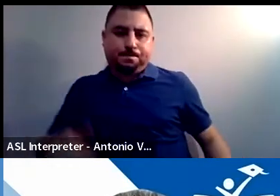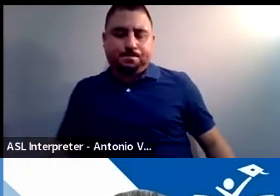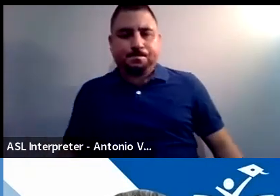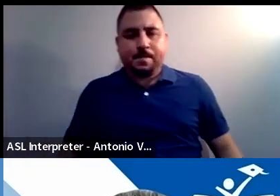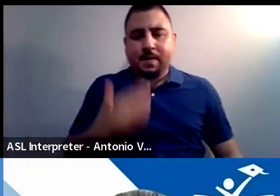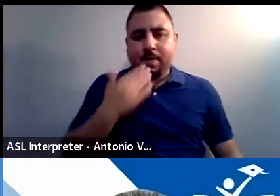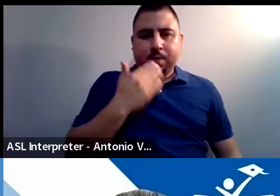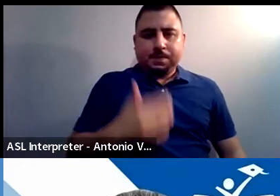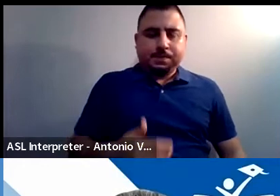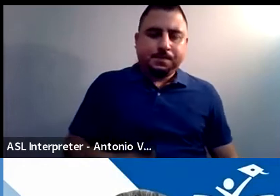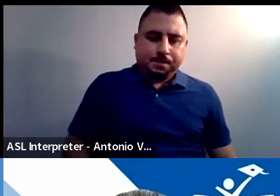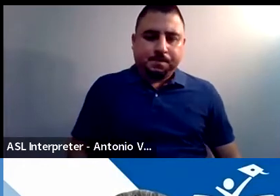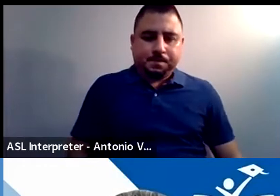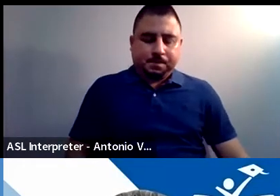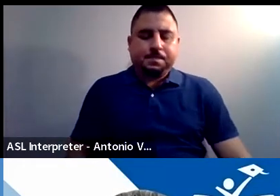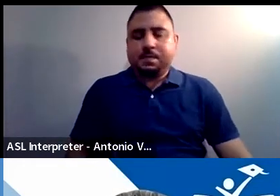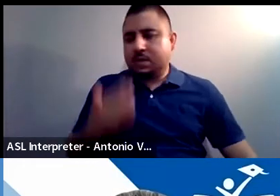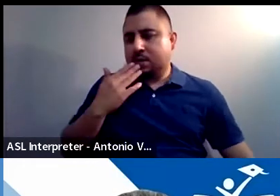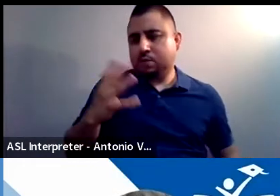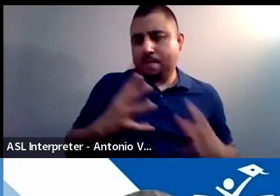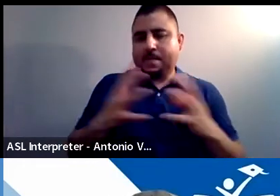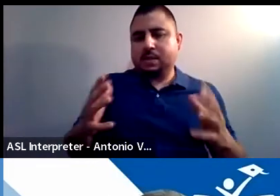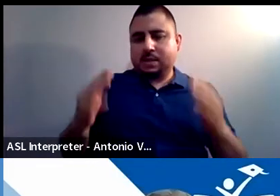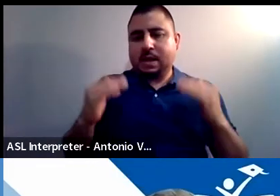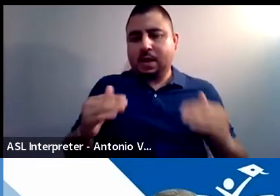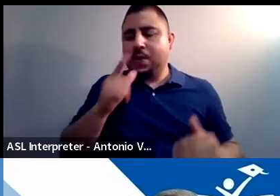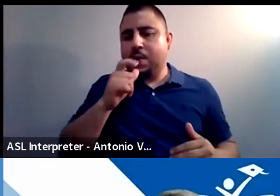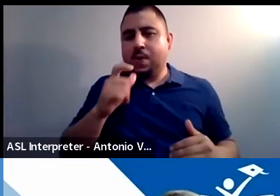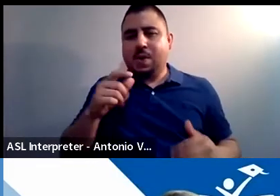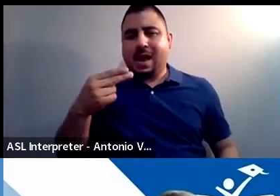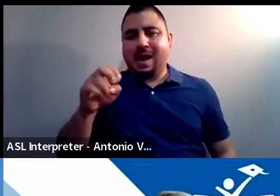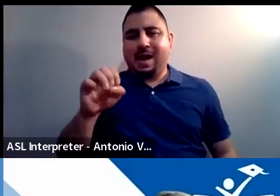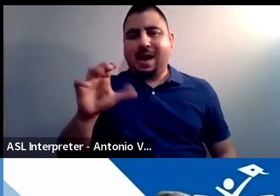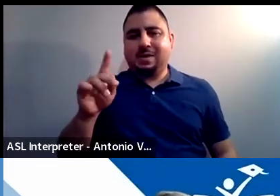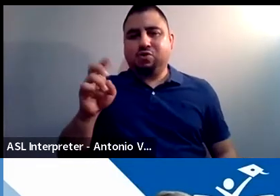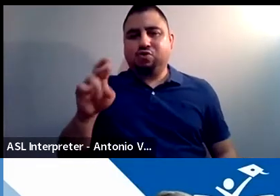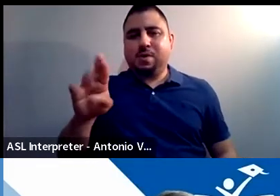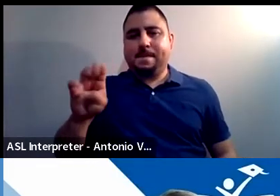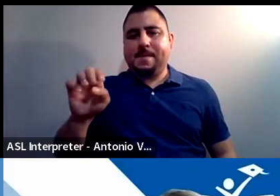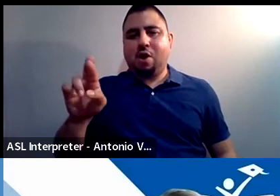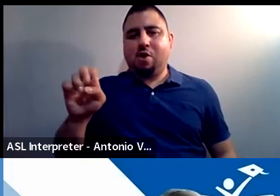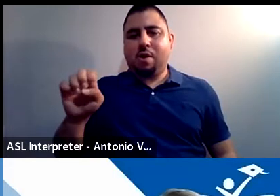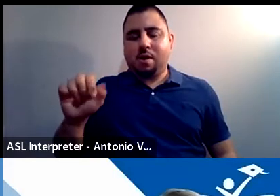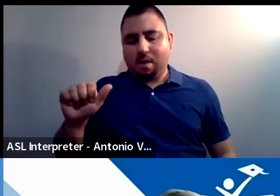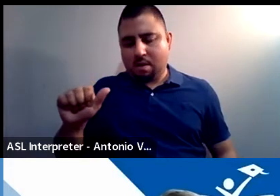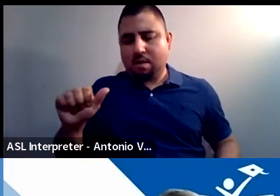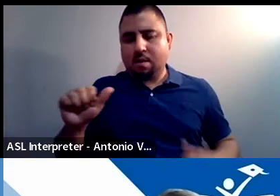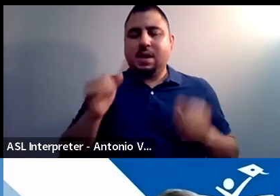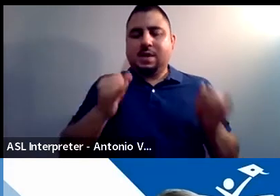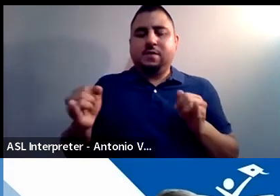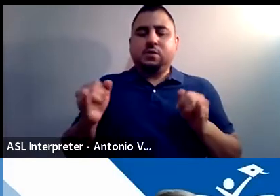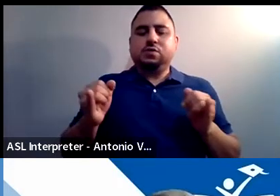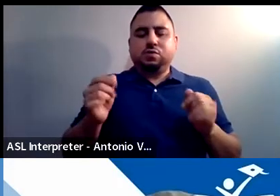Thank you so much. Thank you. Next up is Hector Barrera. Individual reevaluate